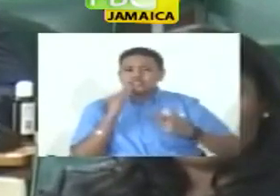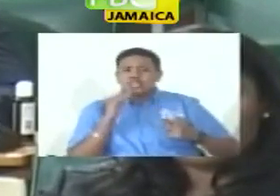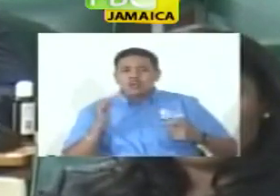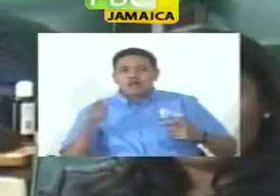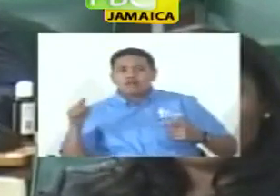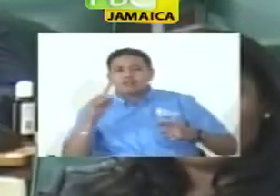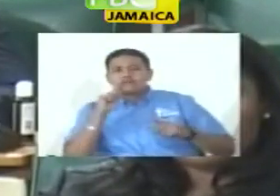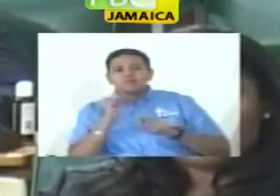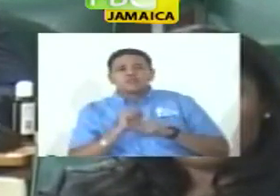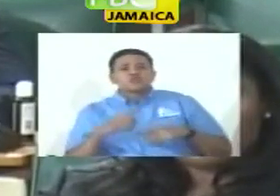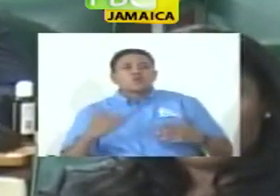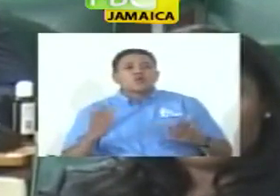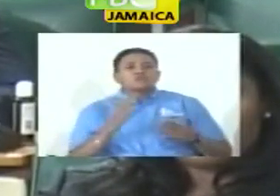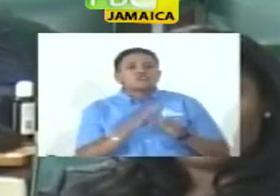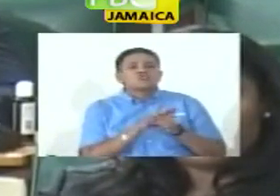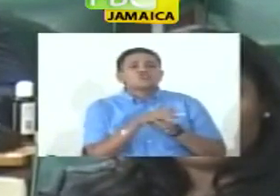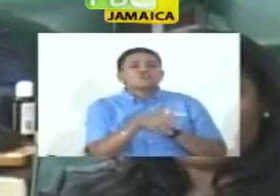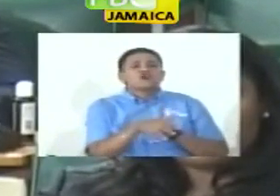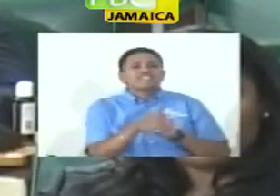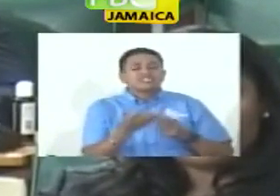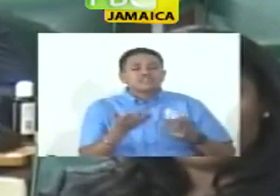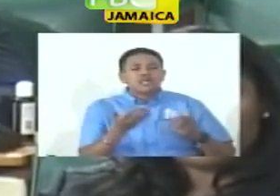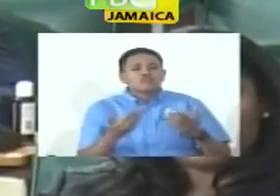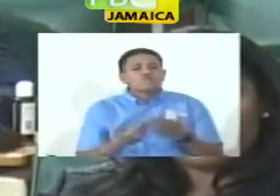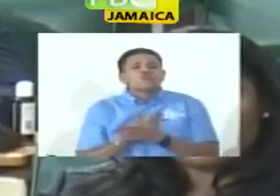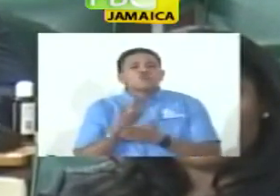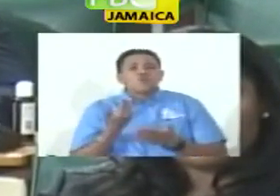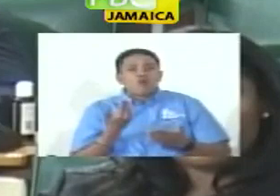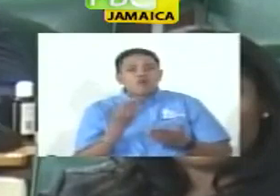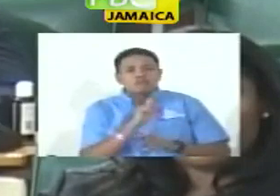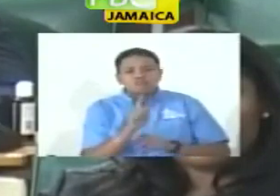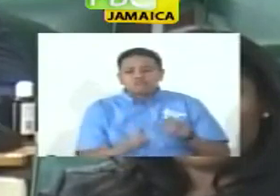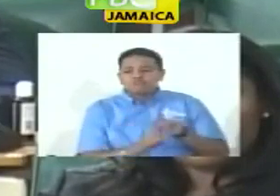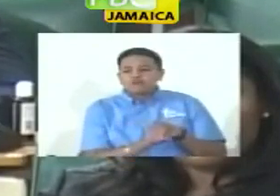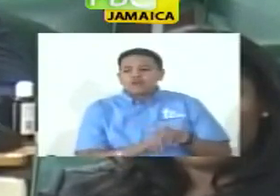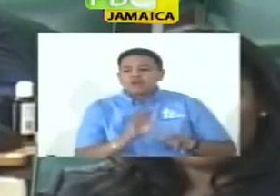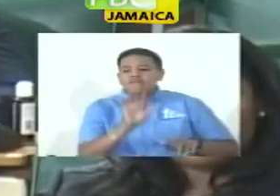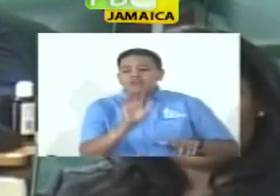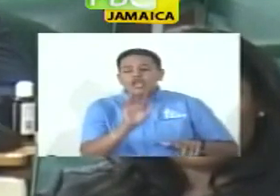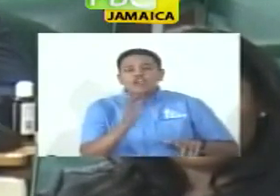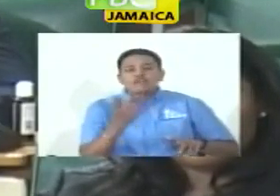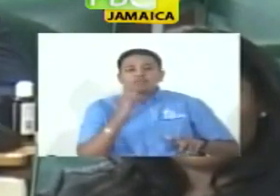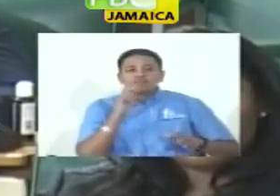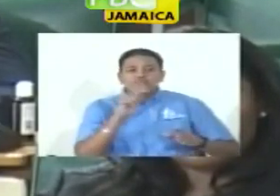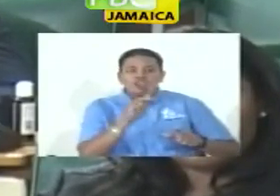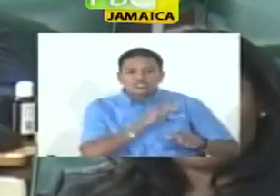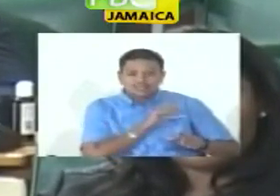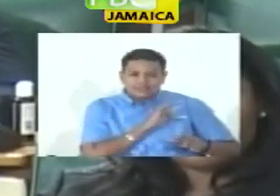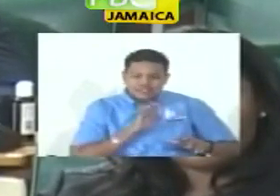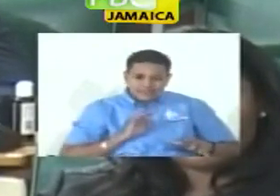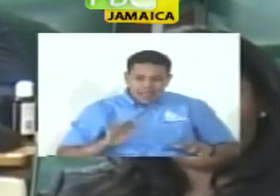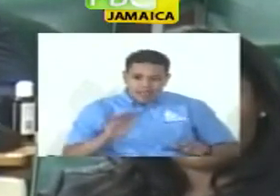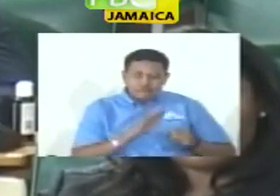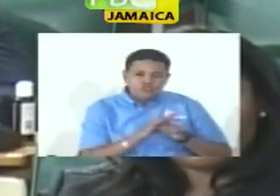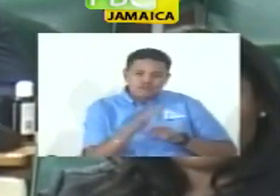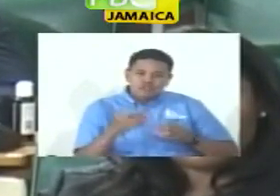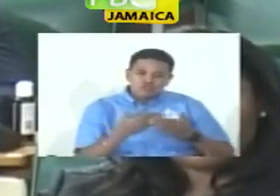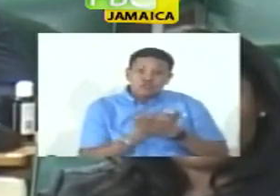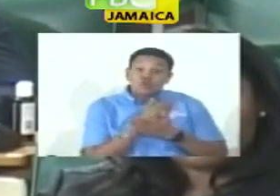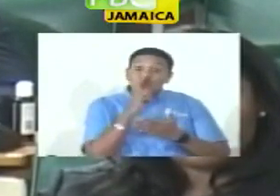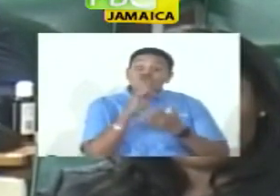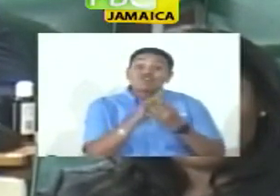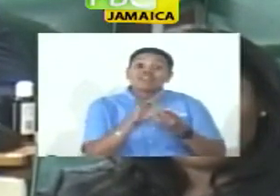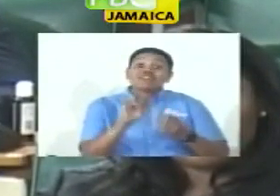that there is sufficient renewal of their of personnel. So in that context,